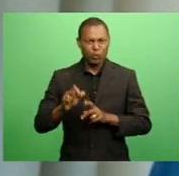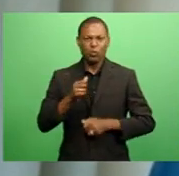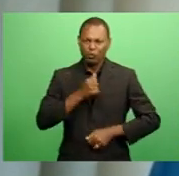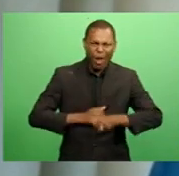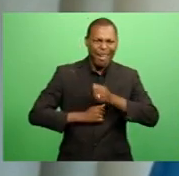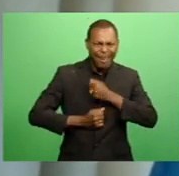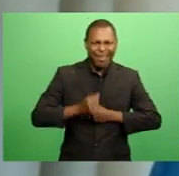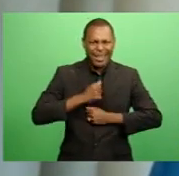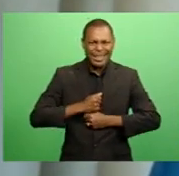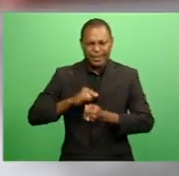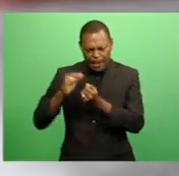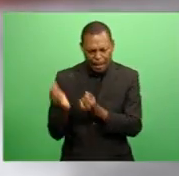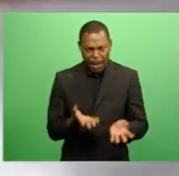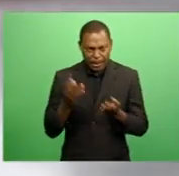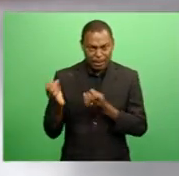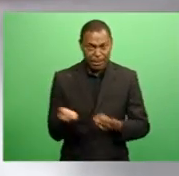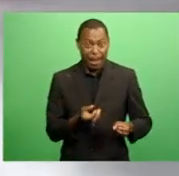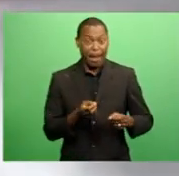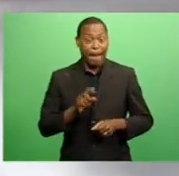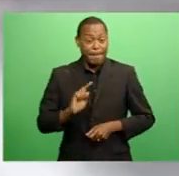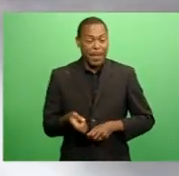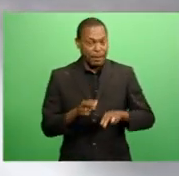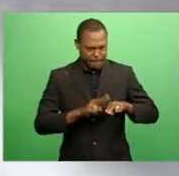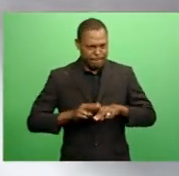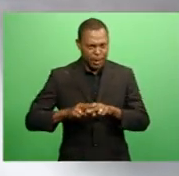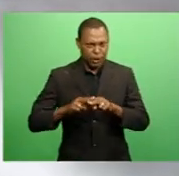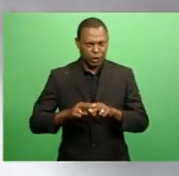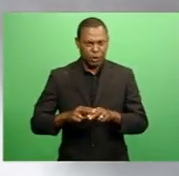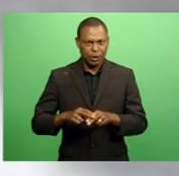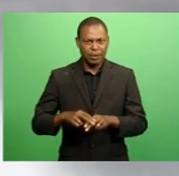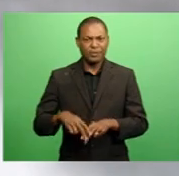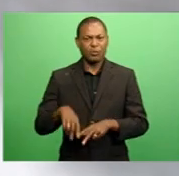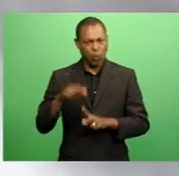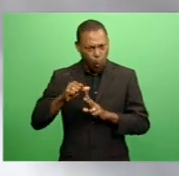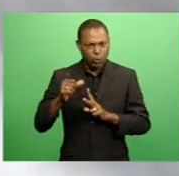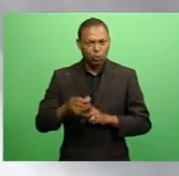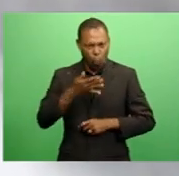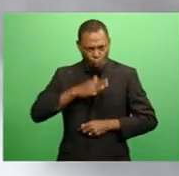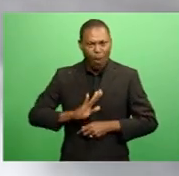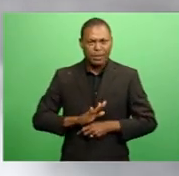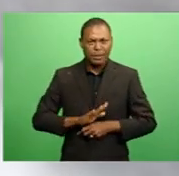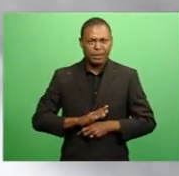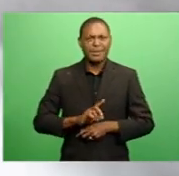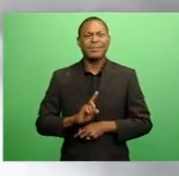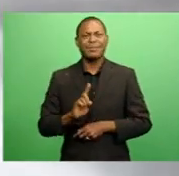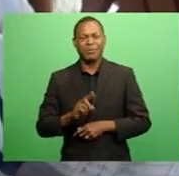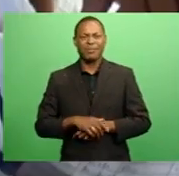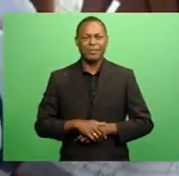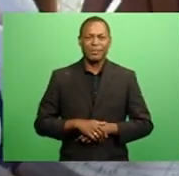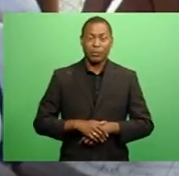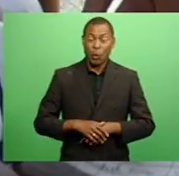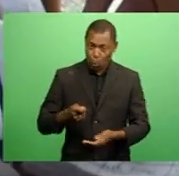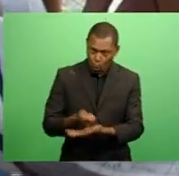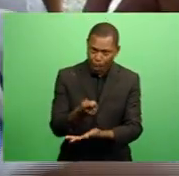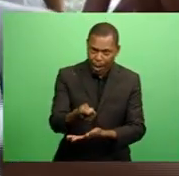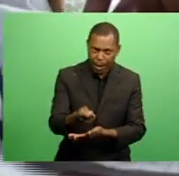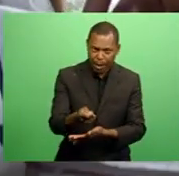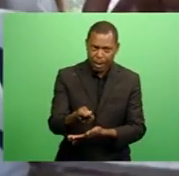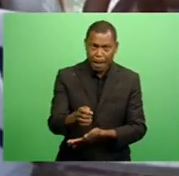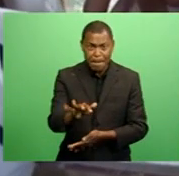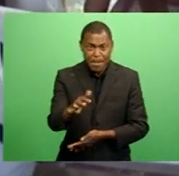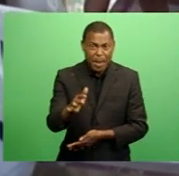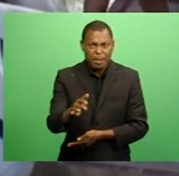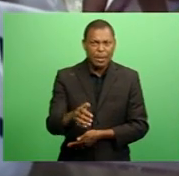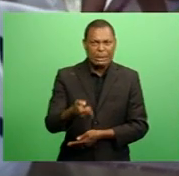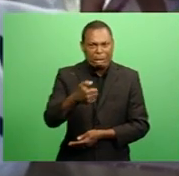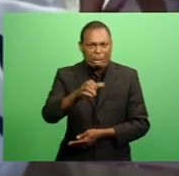supply, but Fiji is ready to also procure the vaccines. We're not simply relying on aid or grant. It may cost us $40, $50, $60